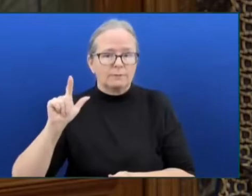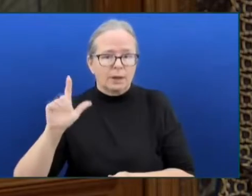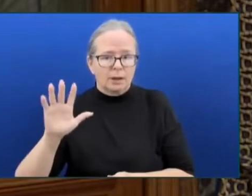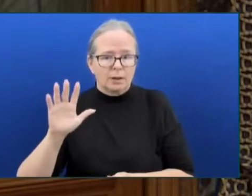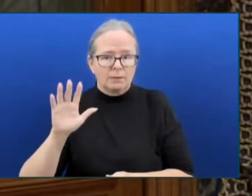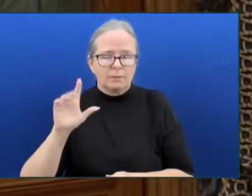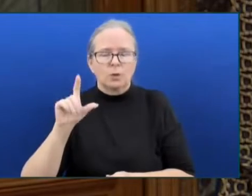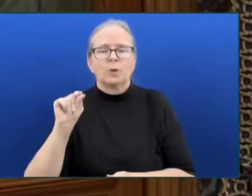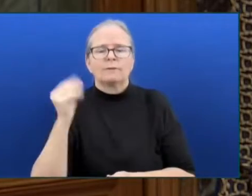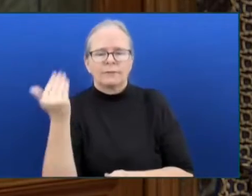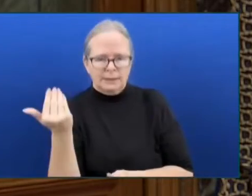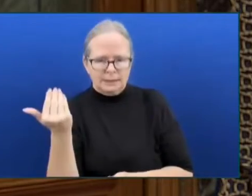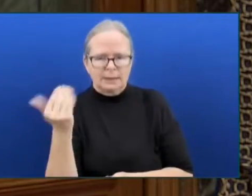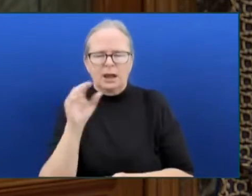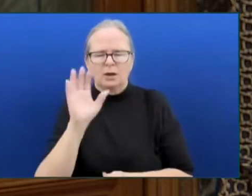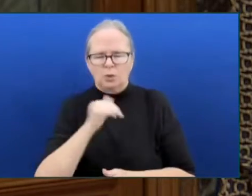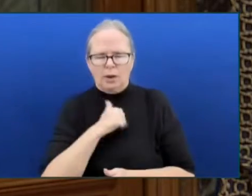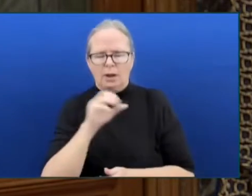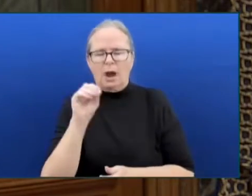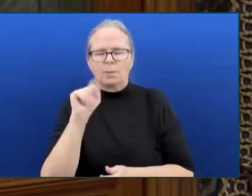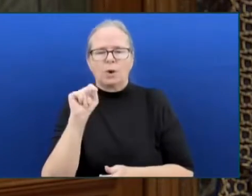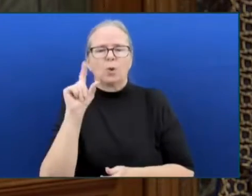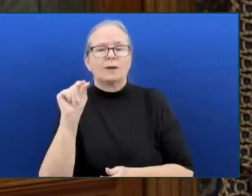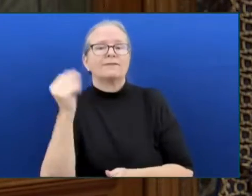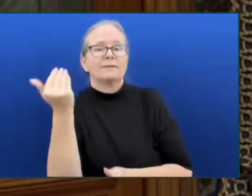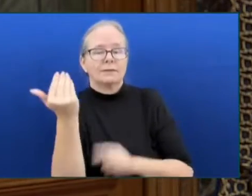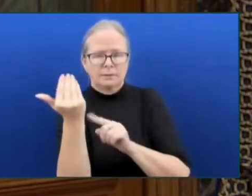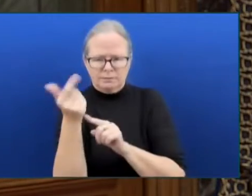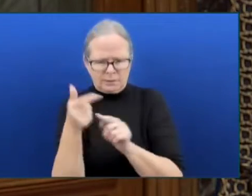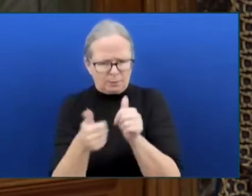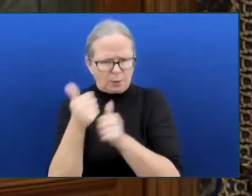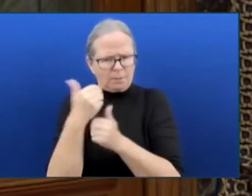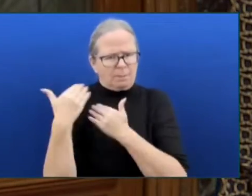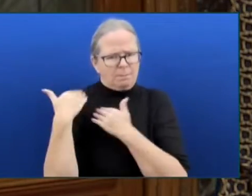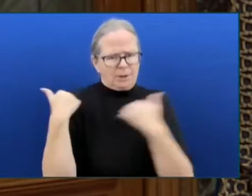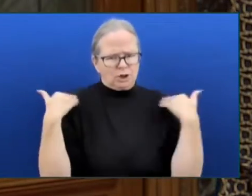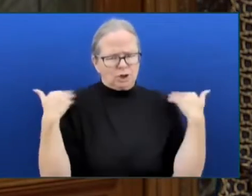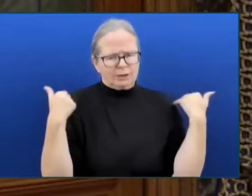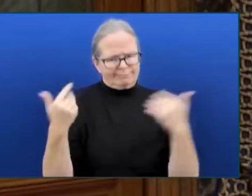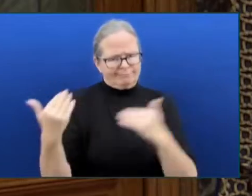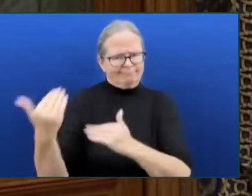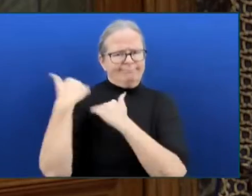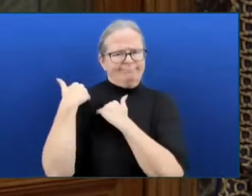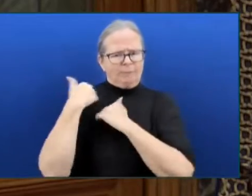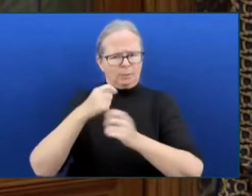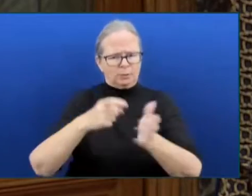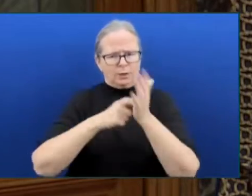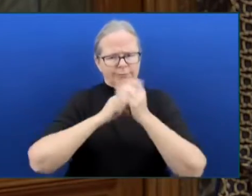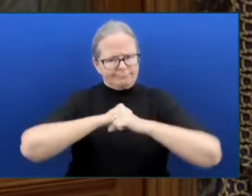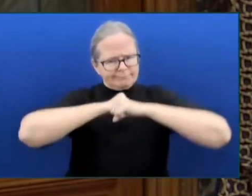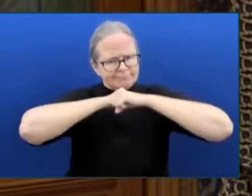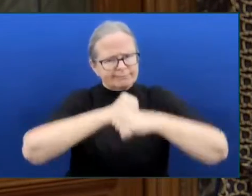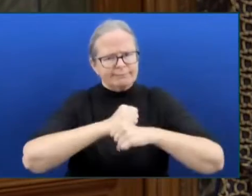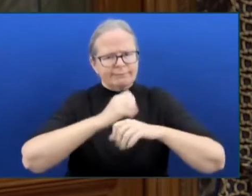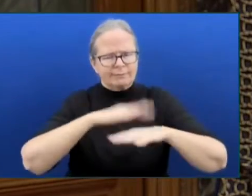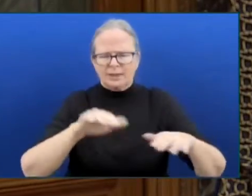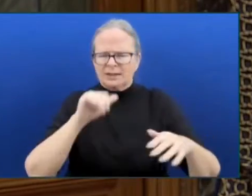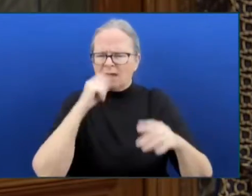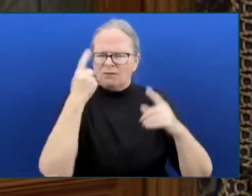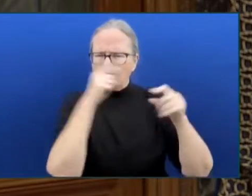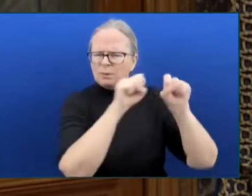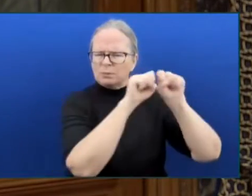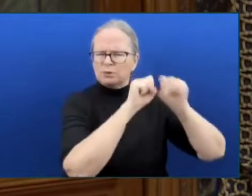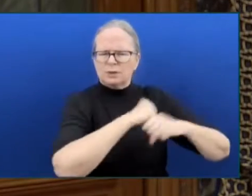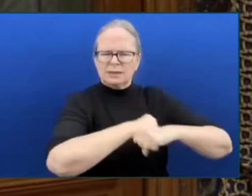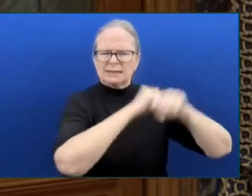the minister protect children and not the institution, and he called for new leadership. Horgan said, quote,